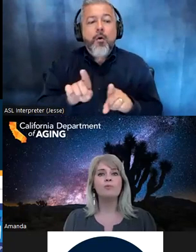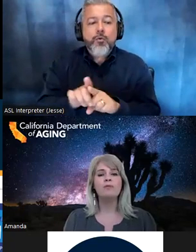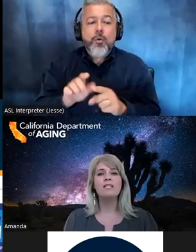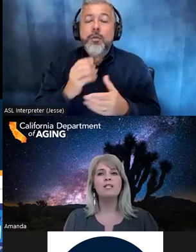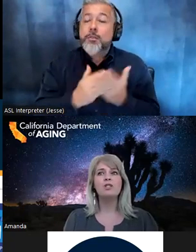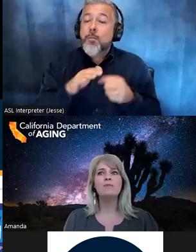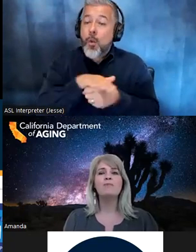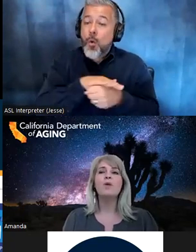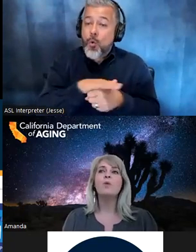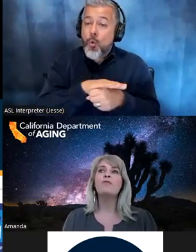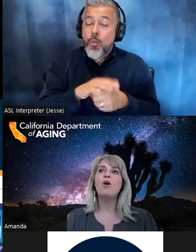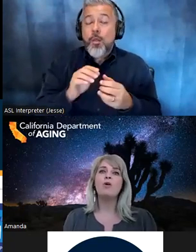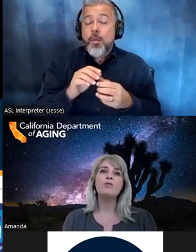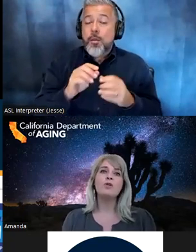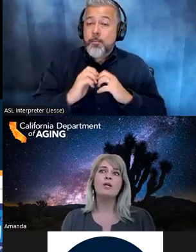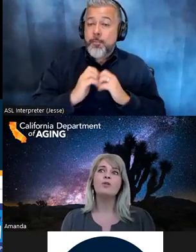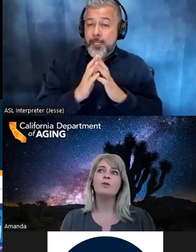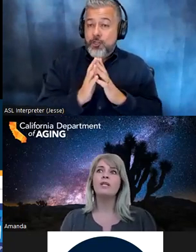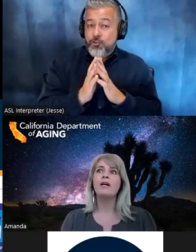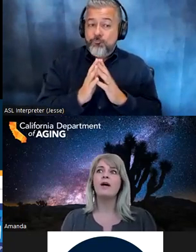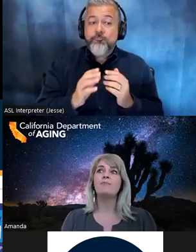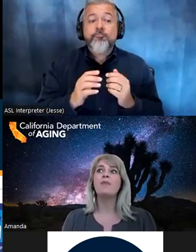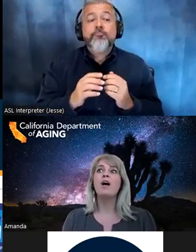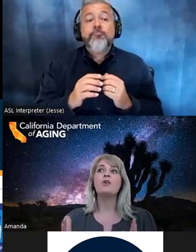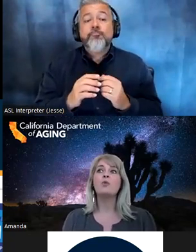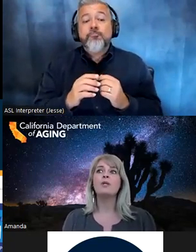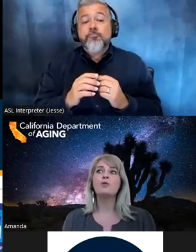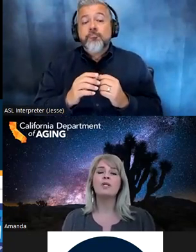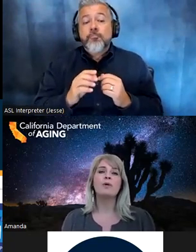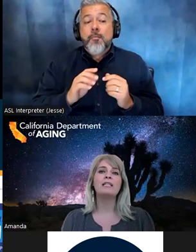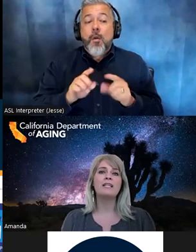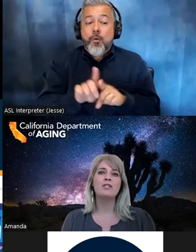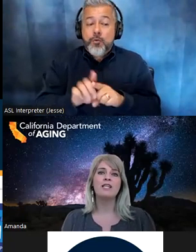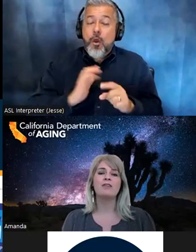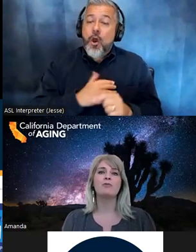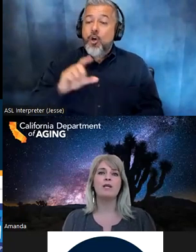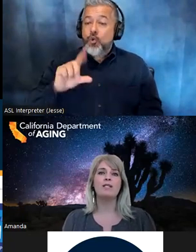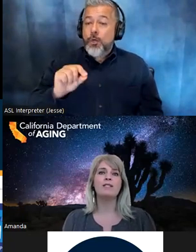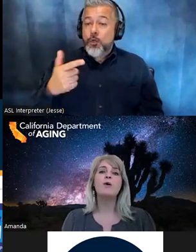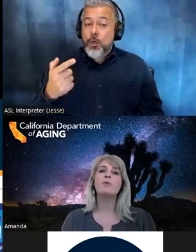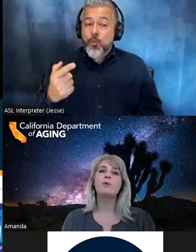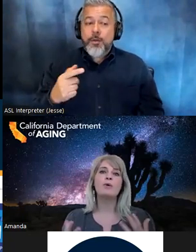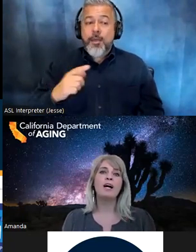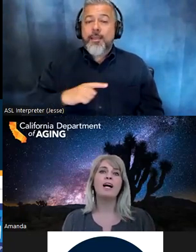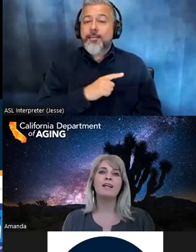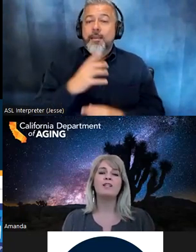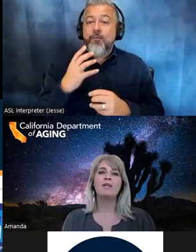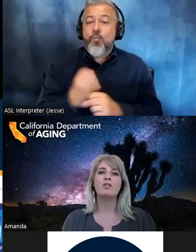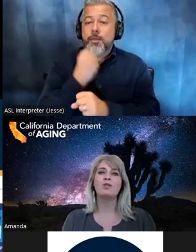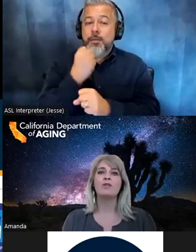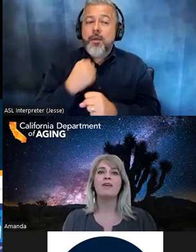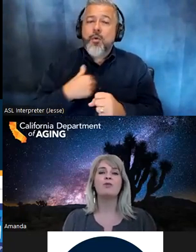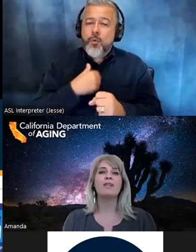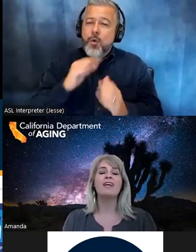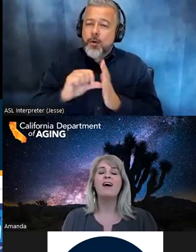local implementation. We've also included our 2021 legislative wins. We really want to highlight and make